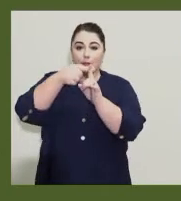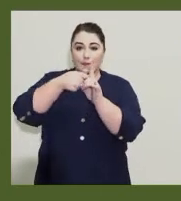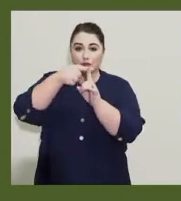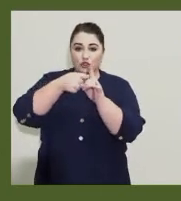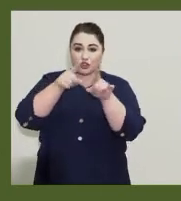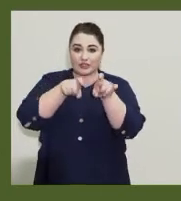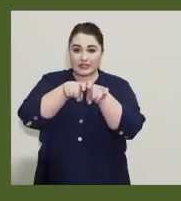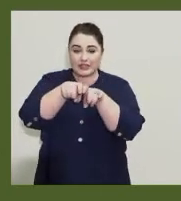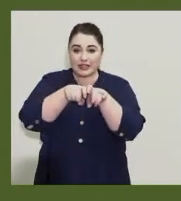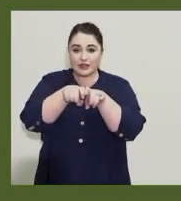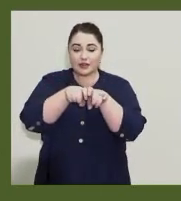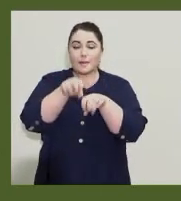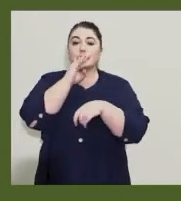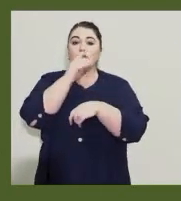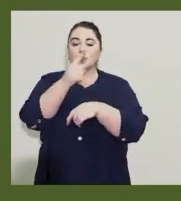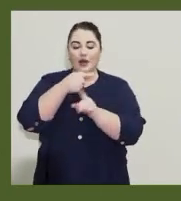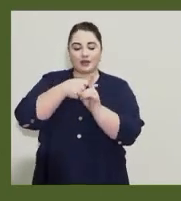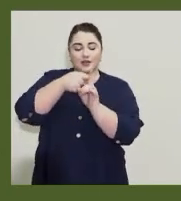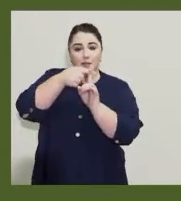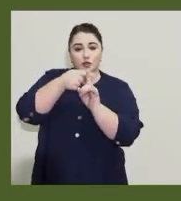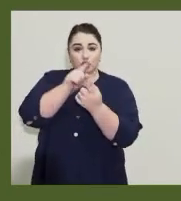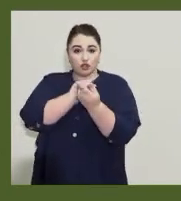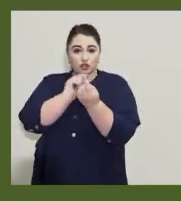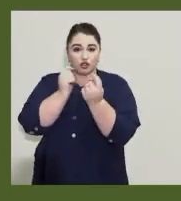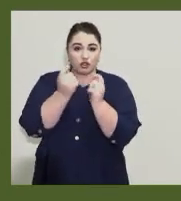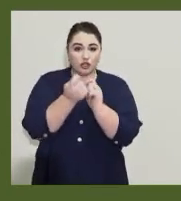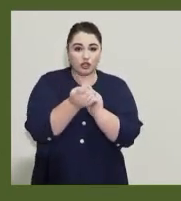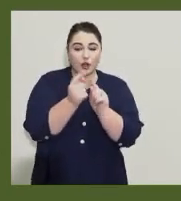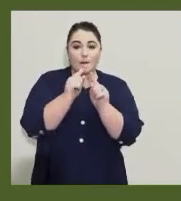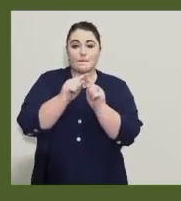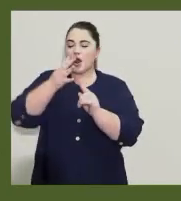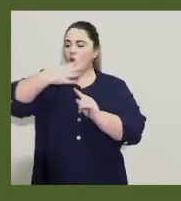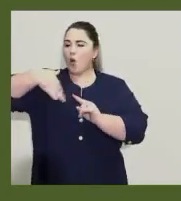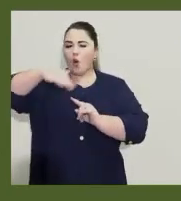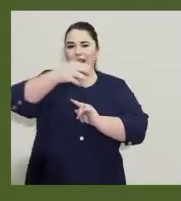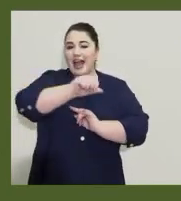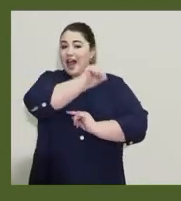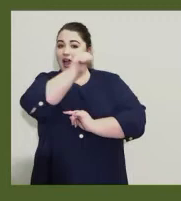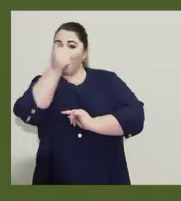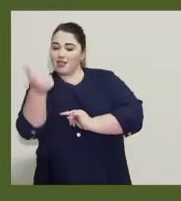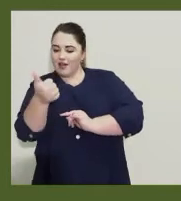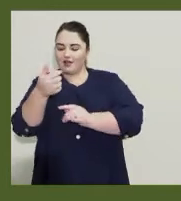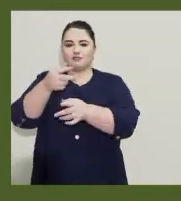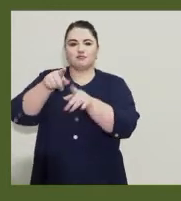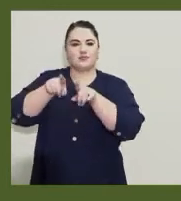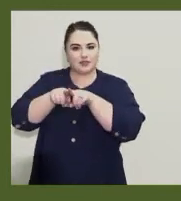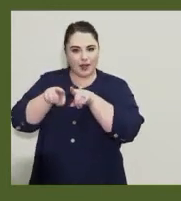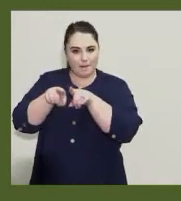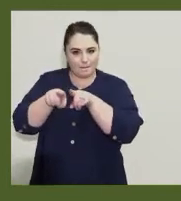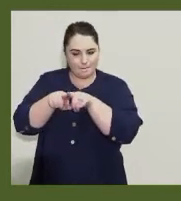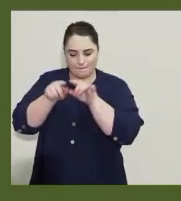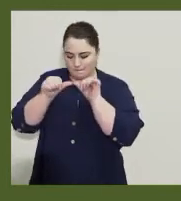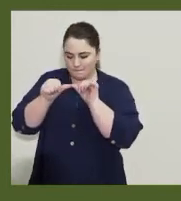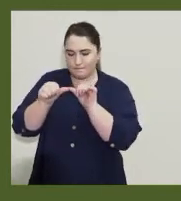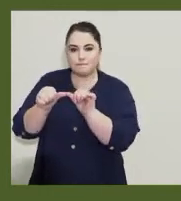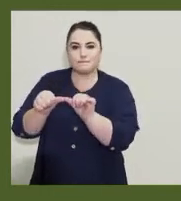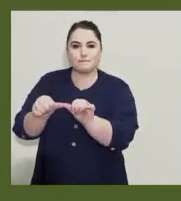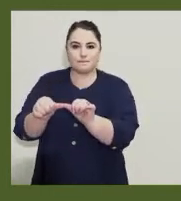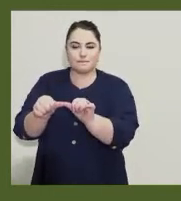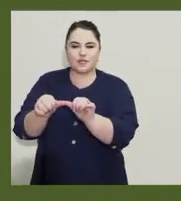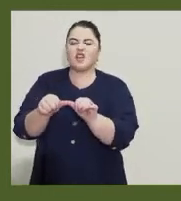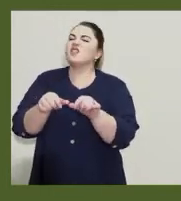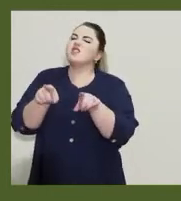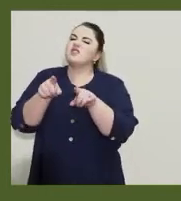He's testing temperature, so he changes the temperature, but he's keeping all the other factors in the room